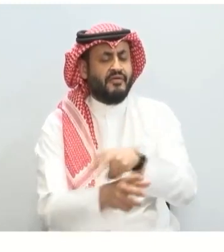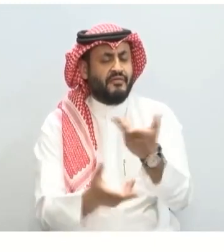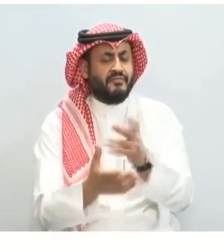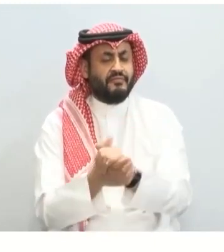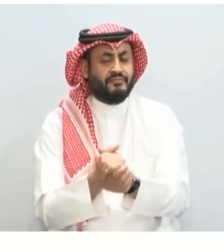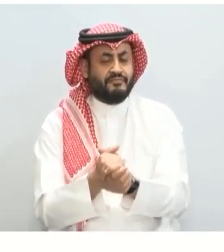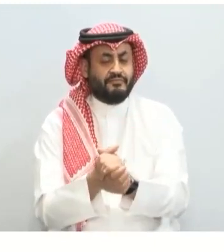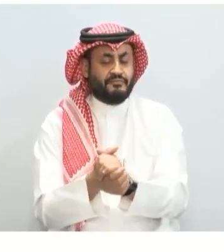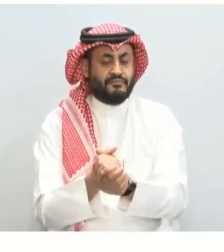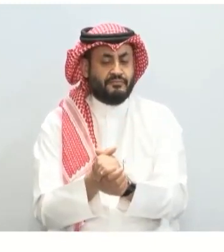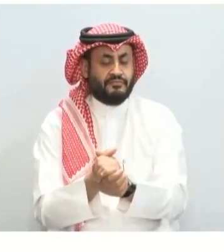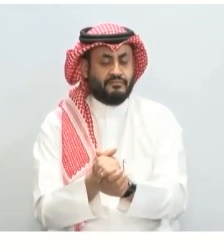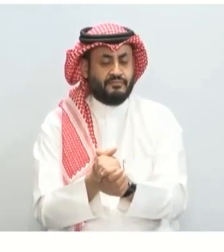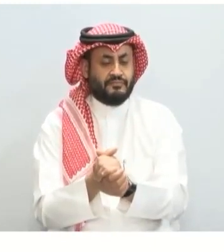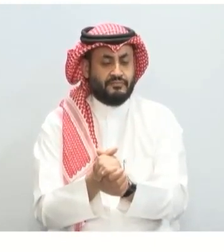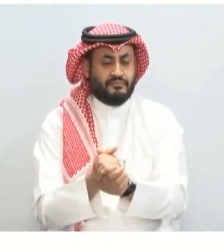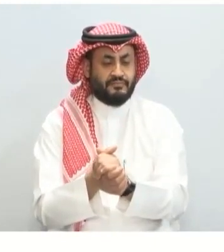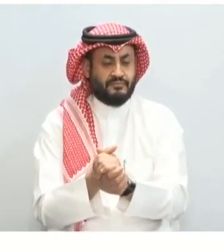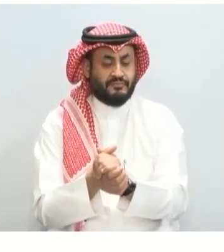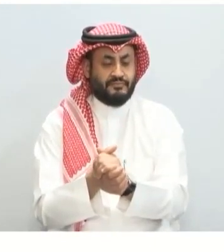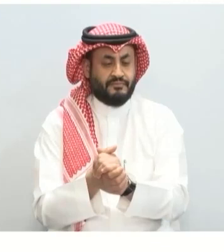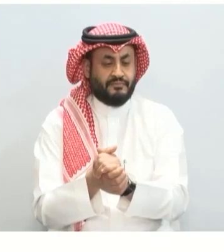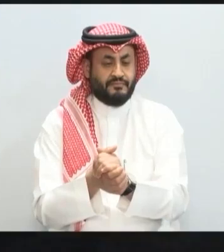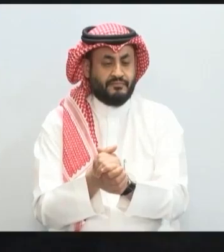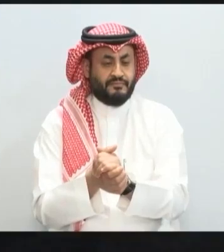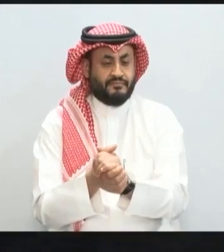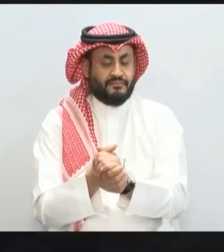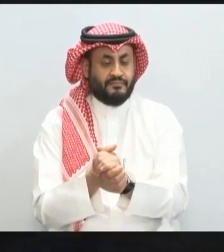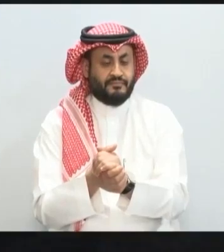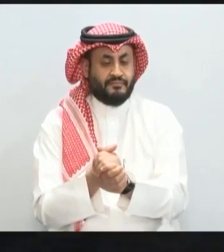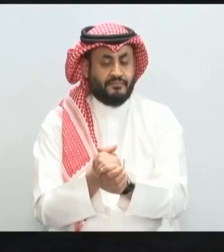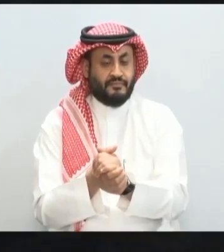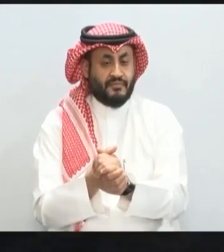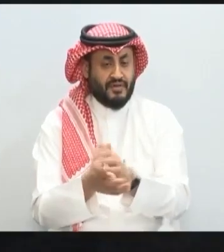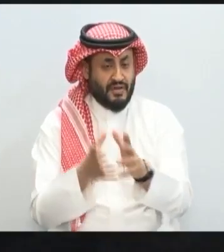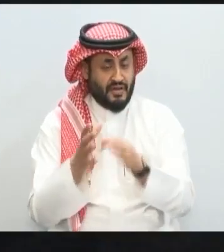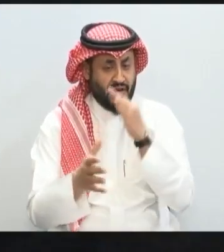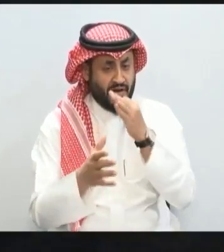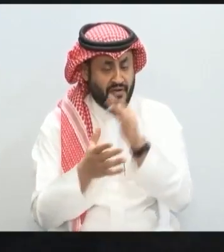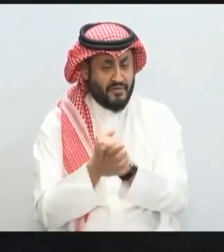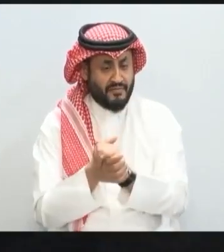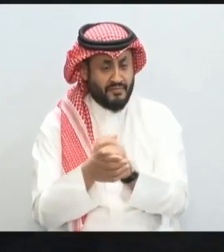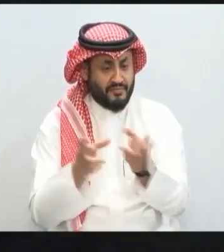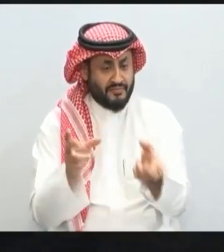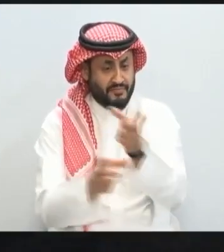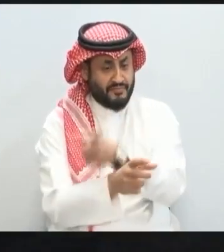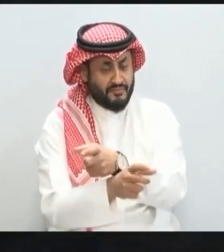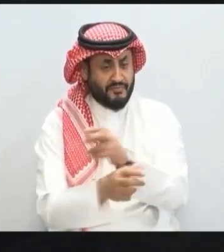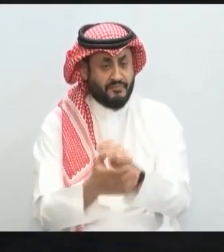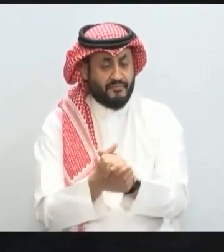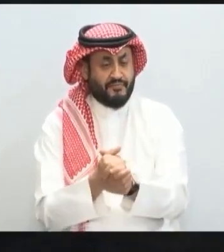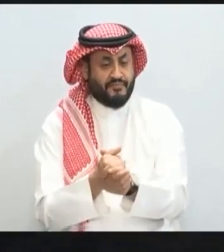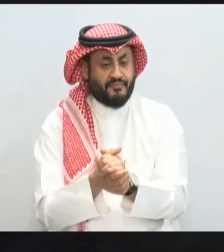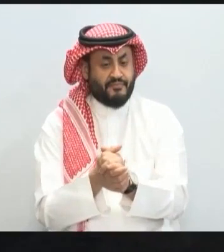that? What causes this change? So Nawal said something, she had an attitude about something, then she changed